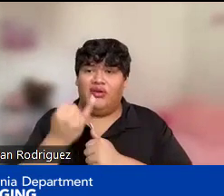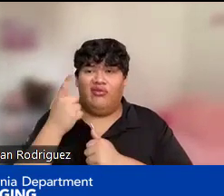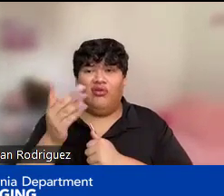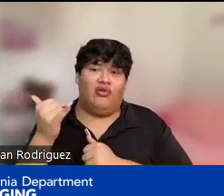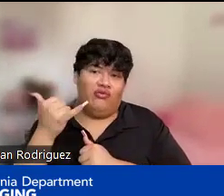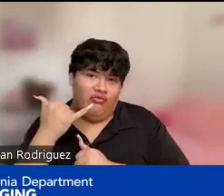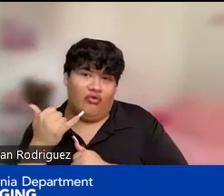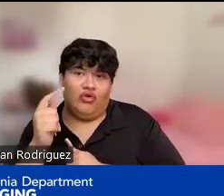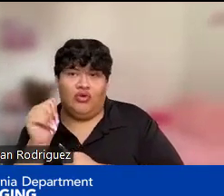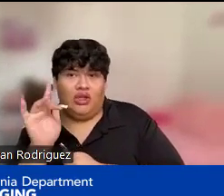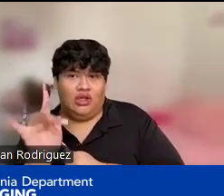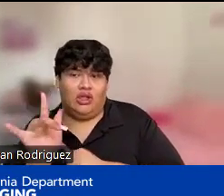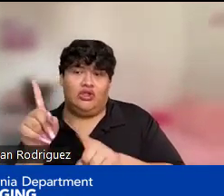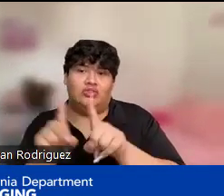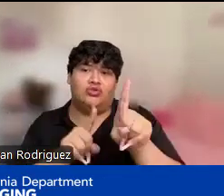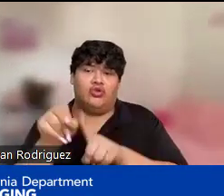it would be *9.